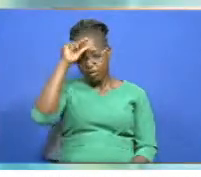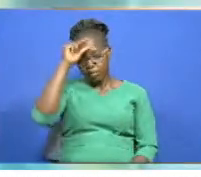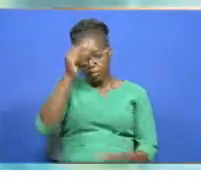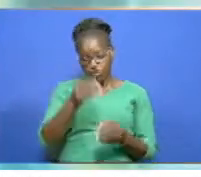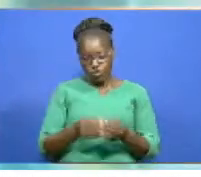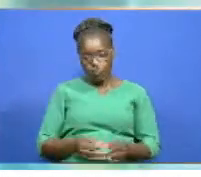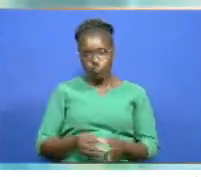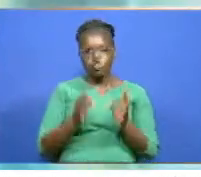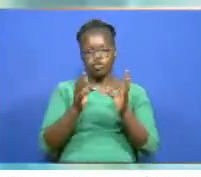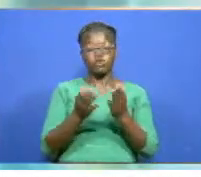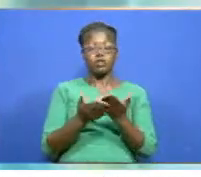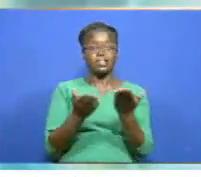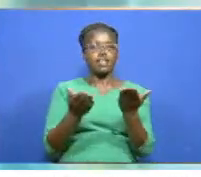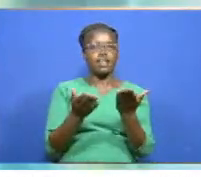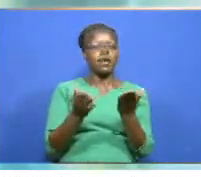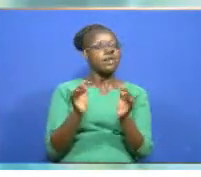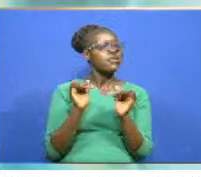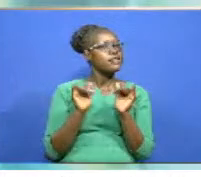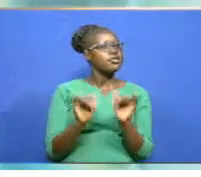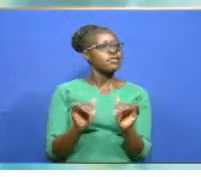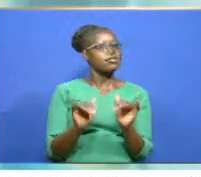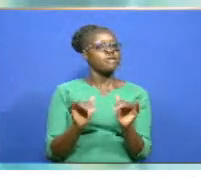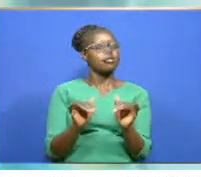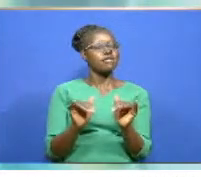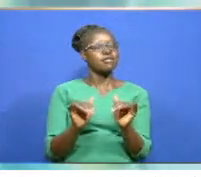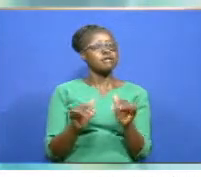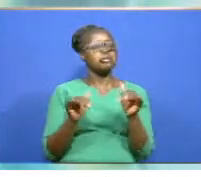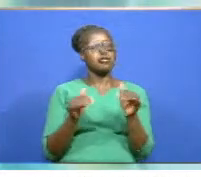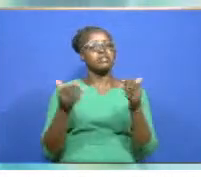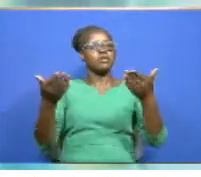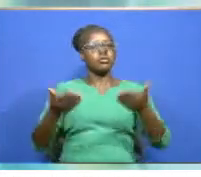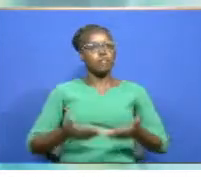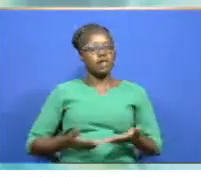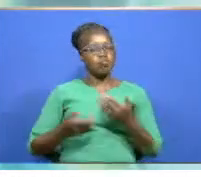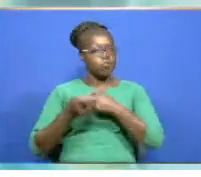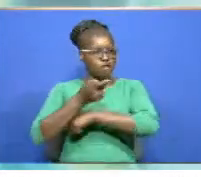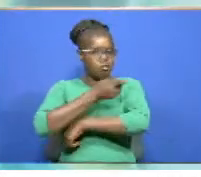in line to welcome the vaccine. That is something that we will be